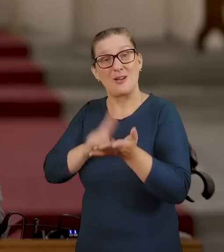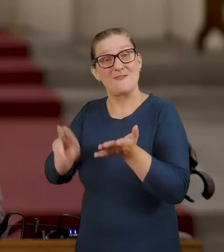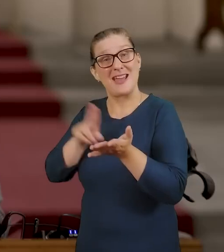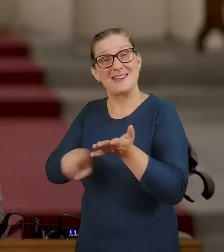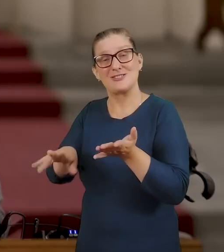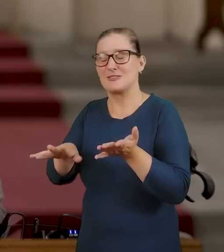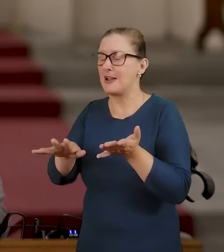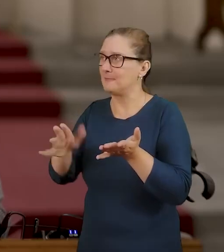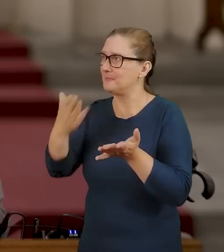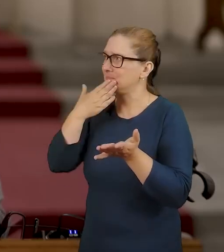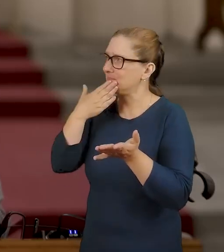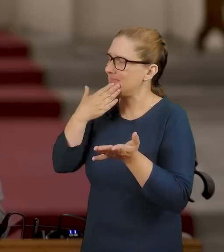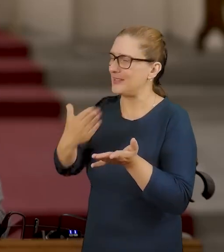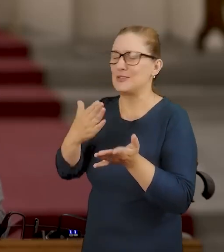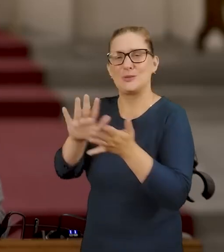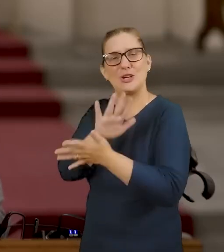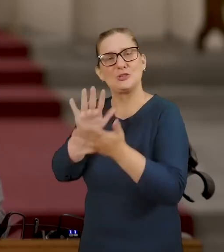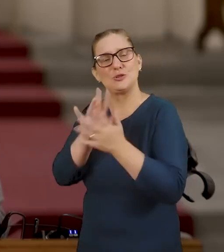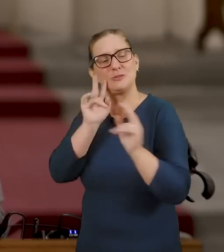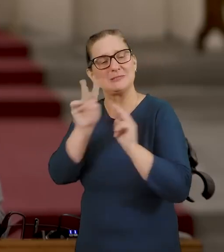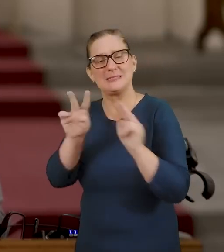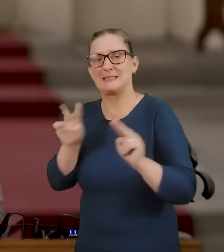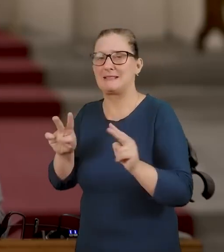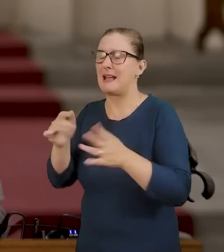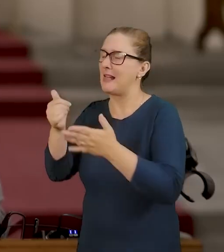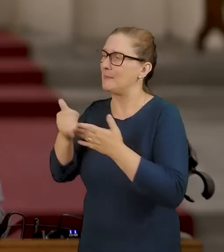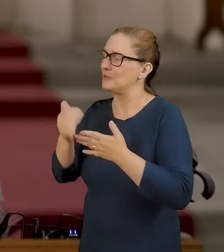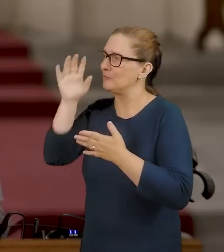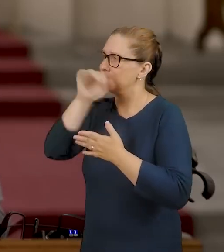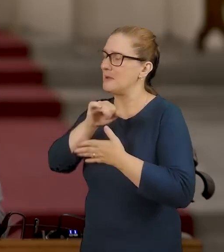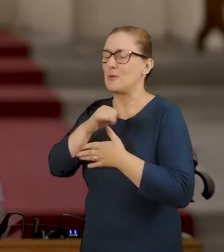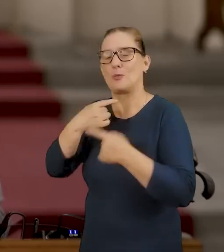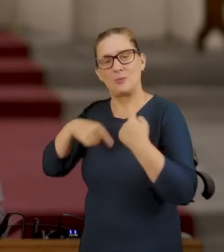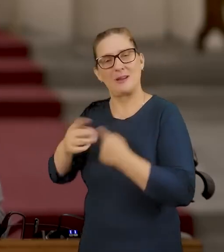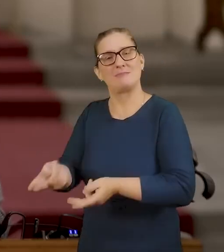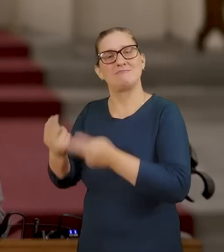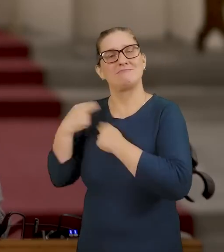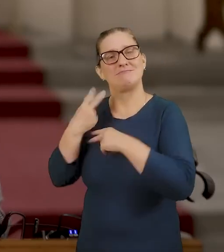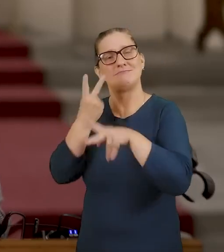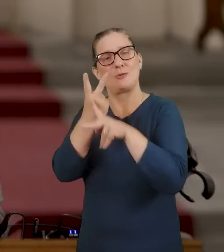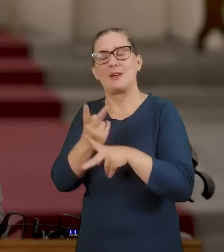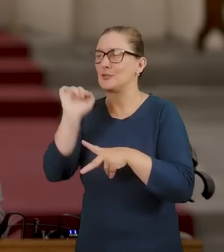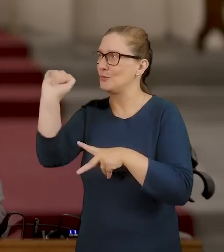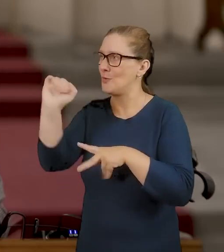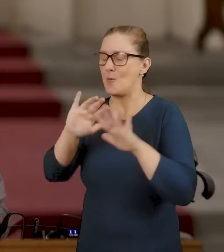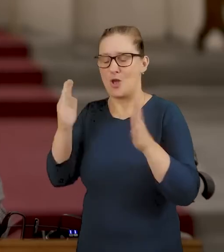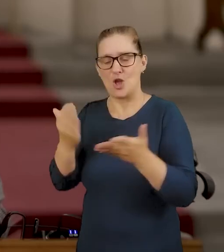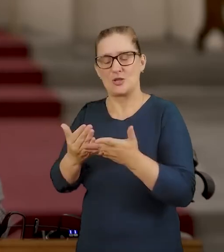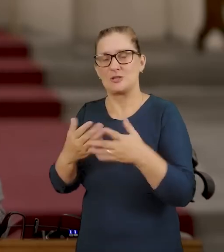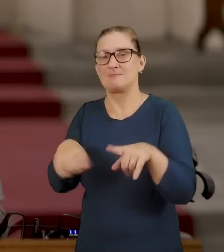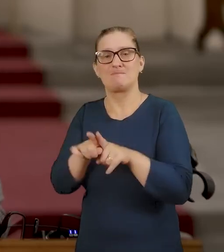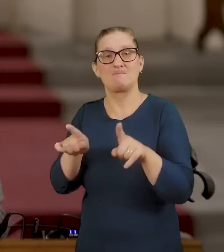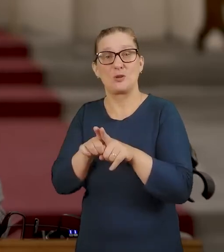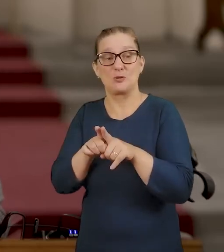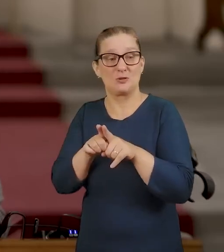nature. And as we enjoy what we see, let us remember your instruction to look after our world. We also